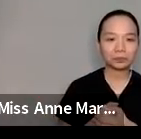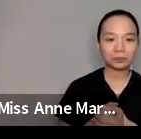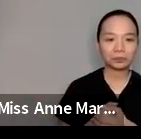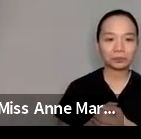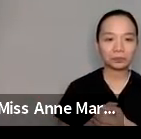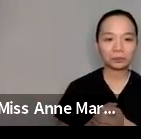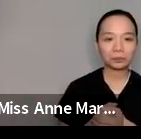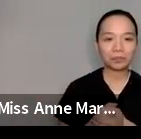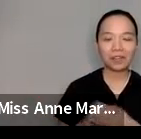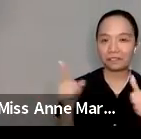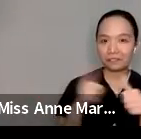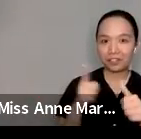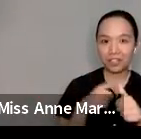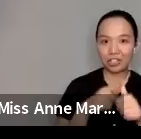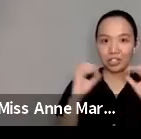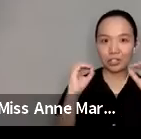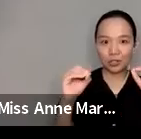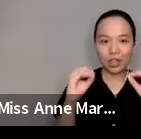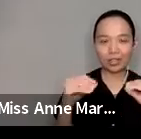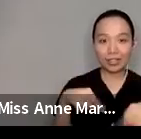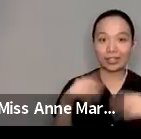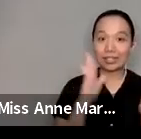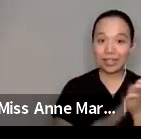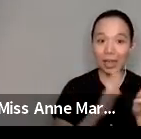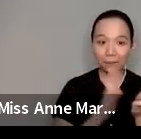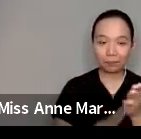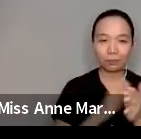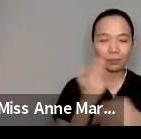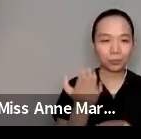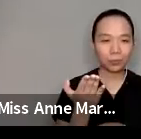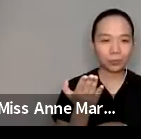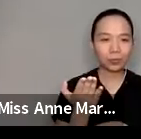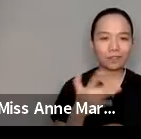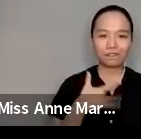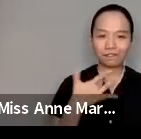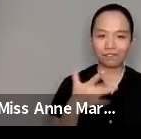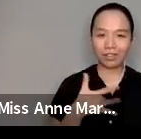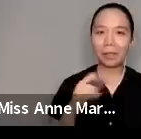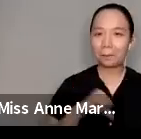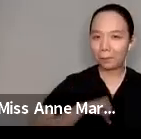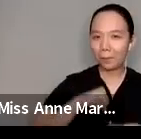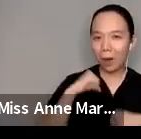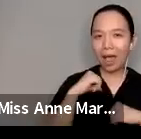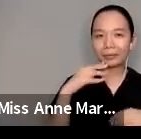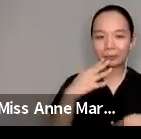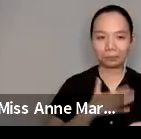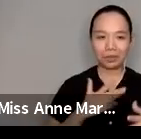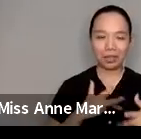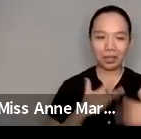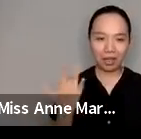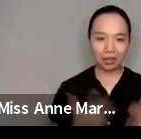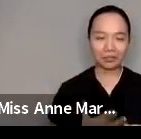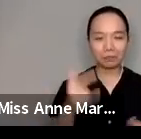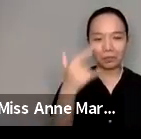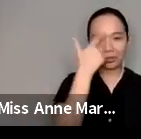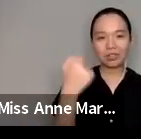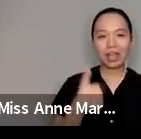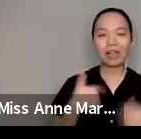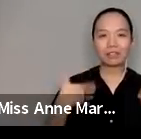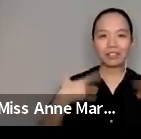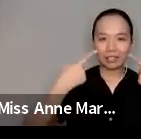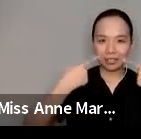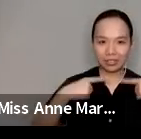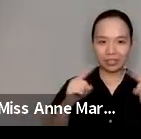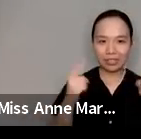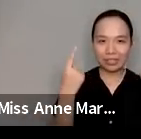first taught at this campus, there was a feeling of pride in my heart because I had succeeded in